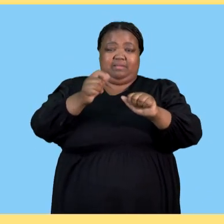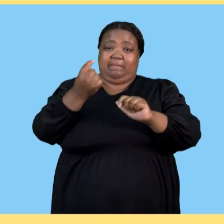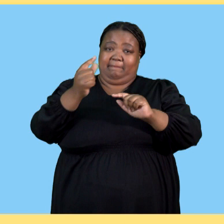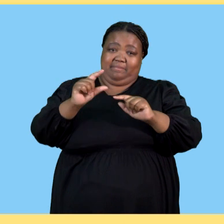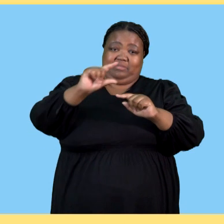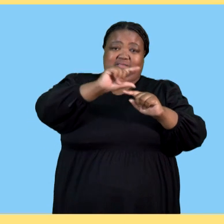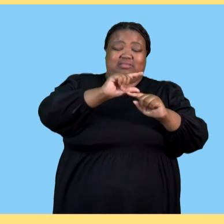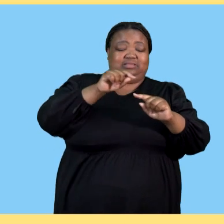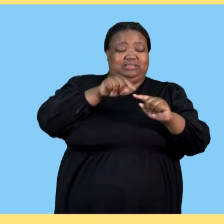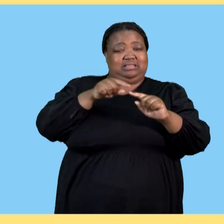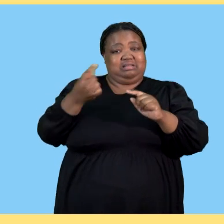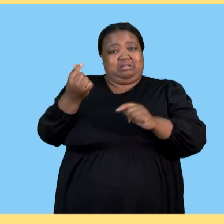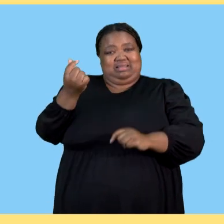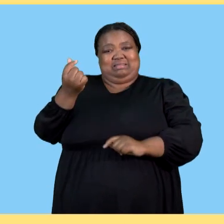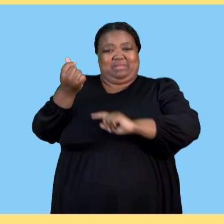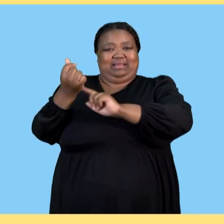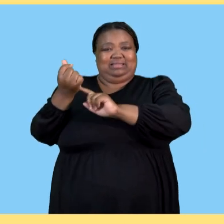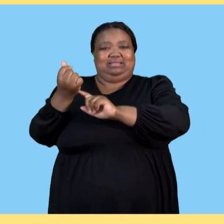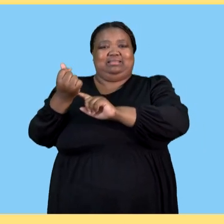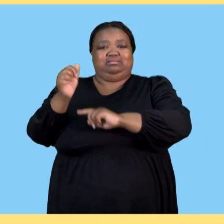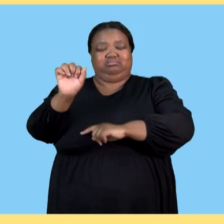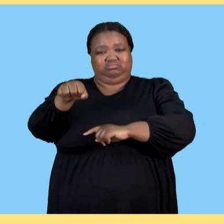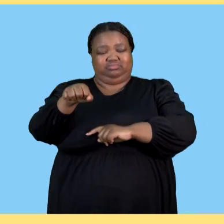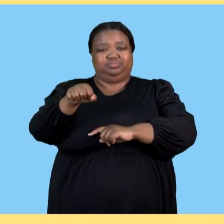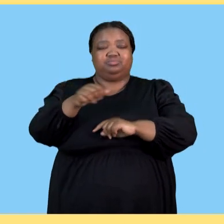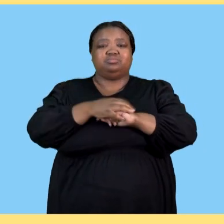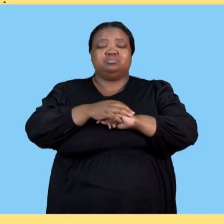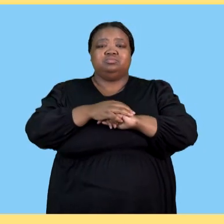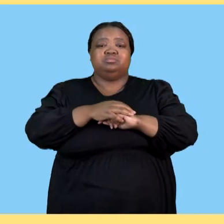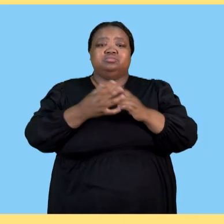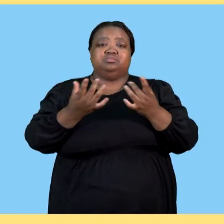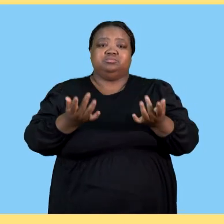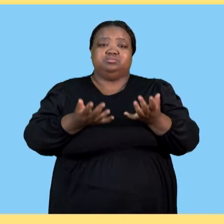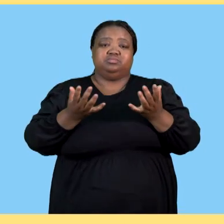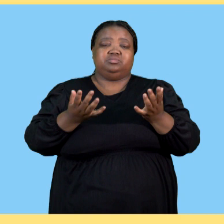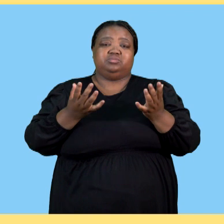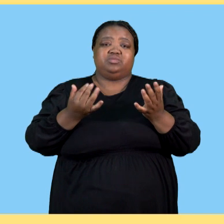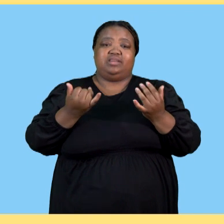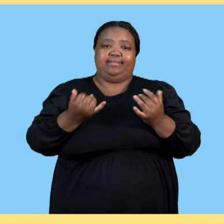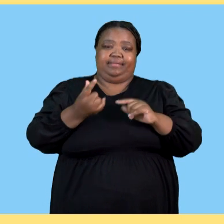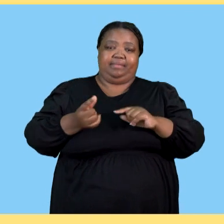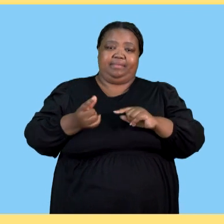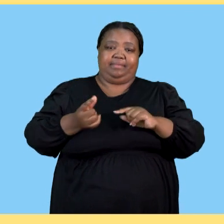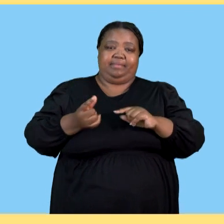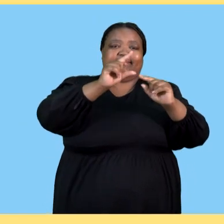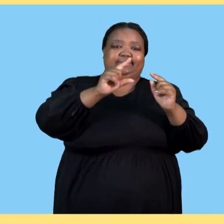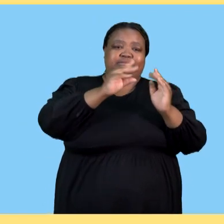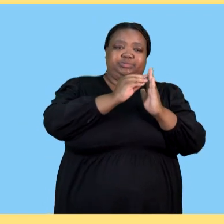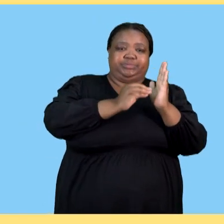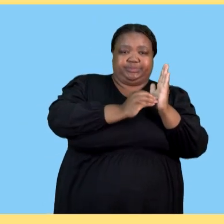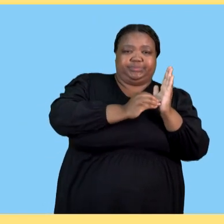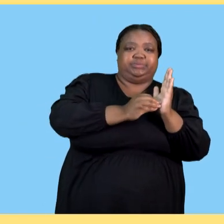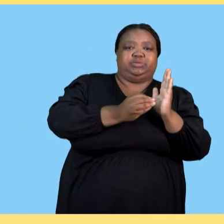are told that interest is capitalized. So once interest is capitalized, I will credit that interest